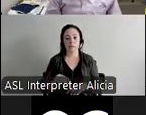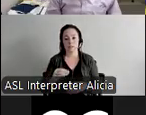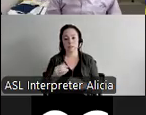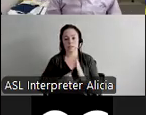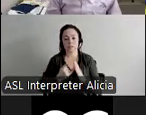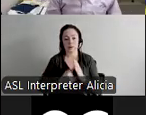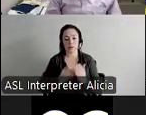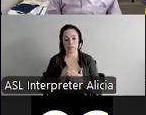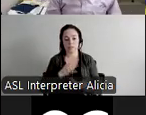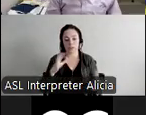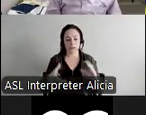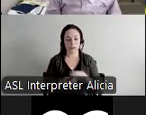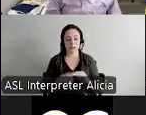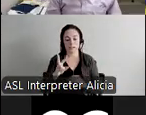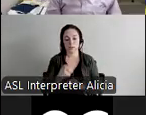is